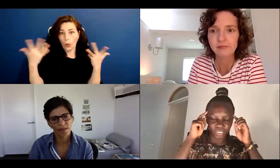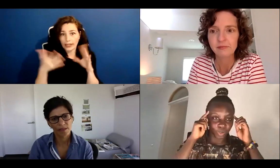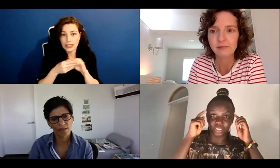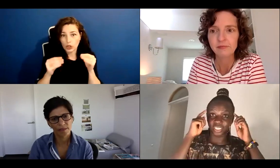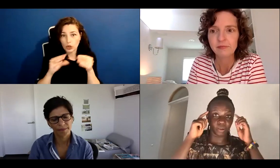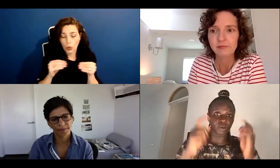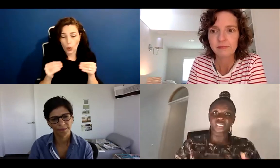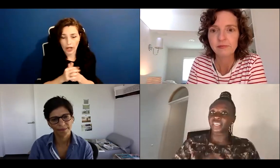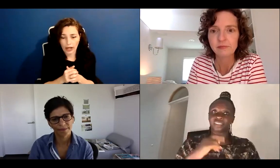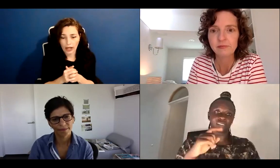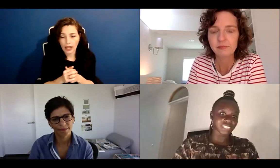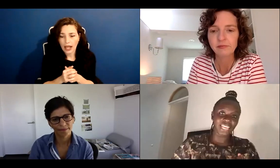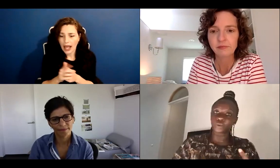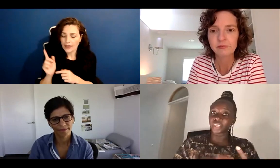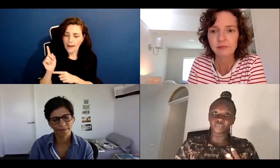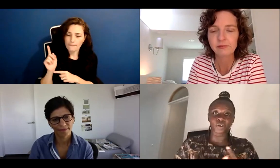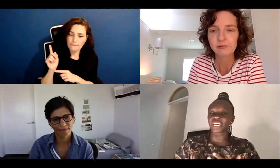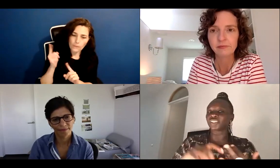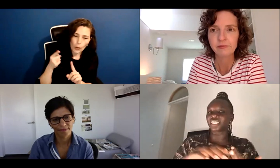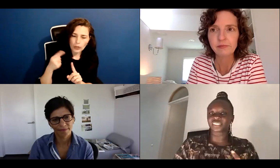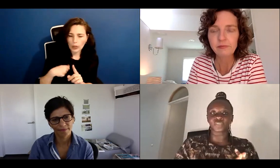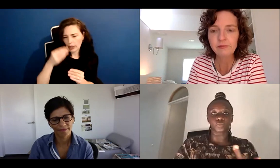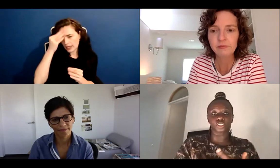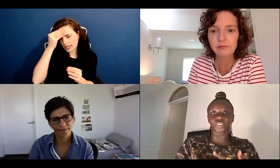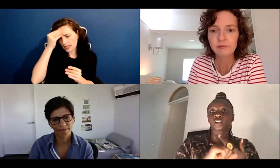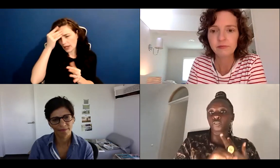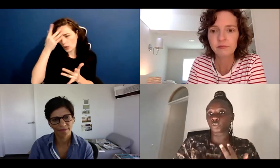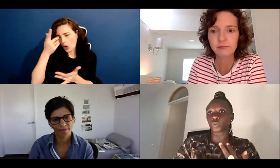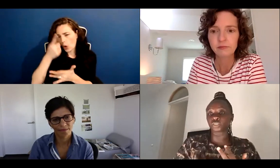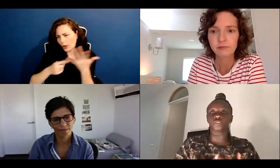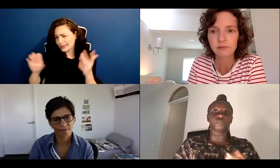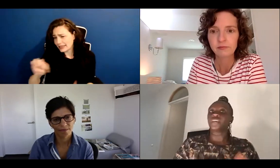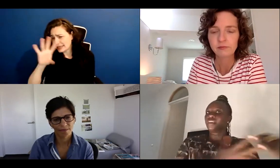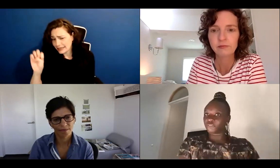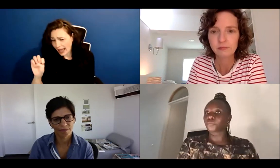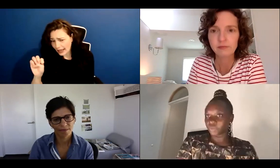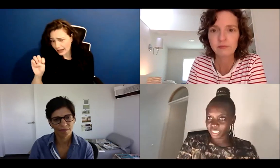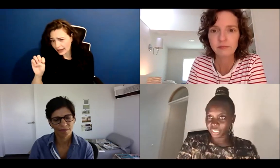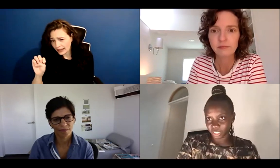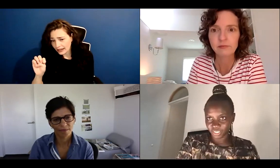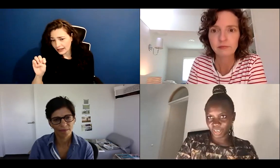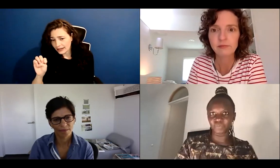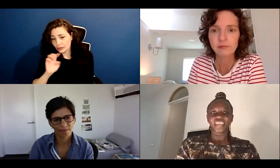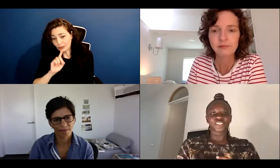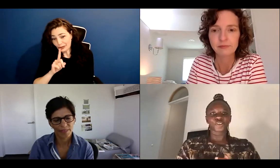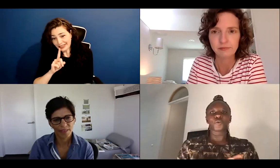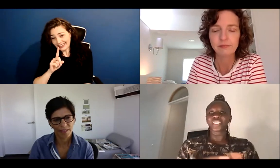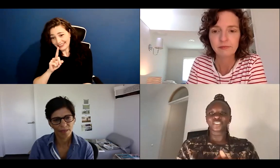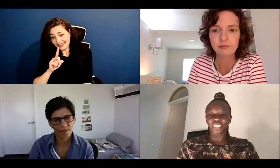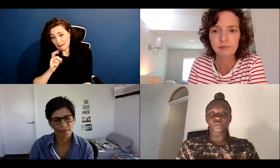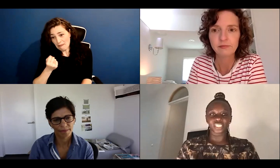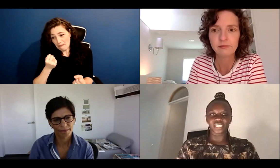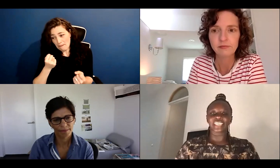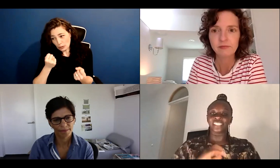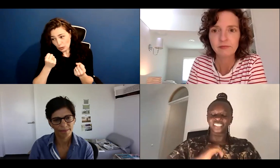we weren't thinking about like the style or whatever, because actually the stuff that we shot, a lot of it was from the research. Yeah. And so putting it